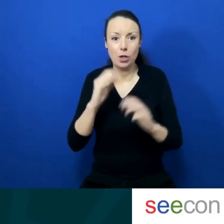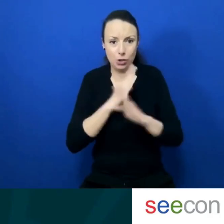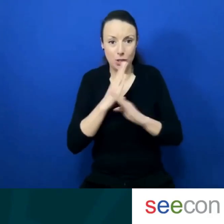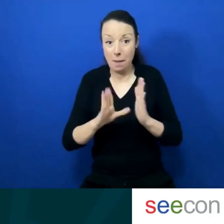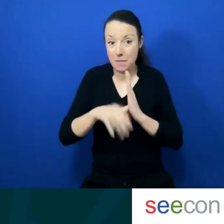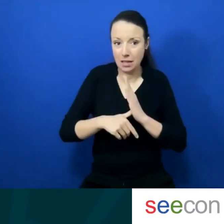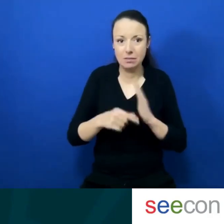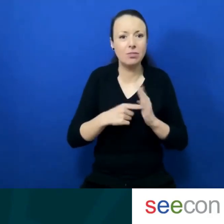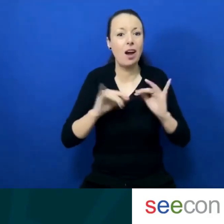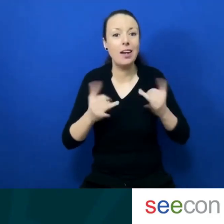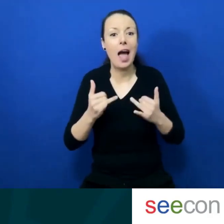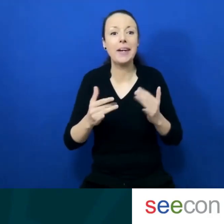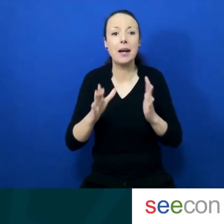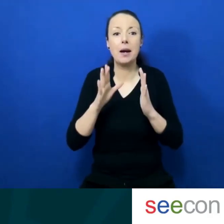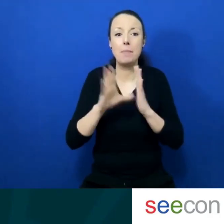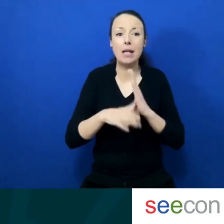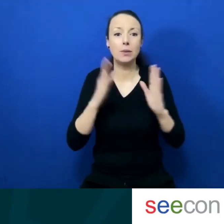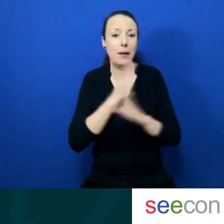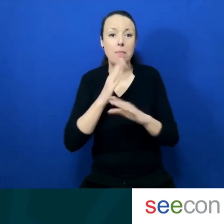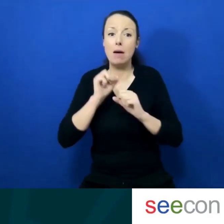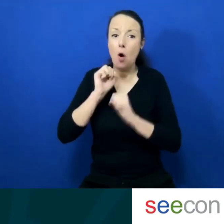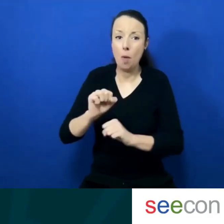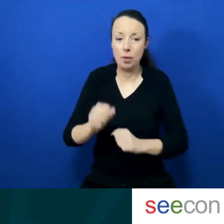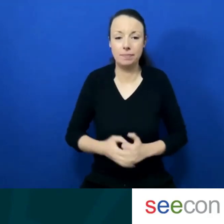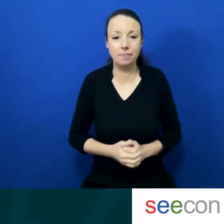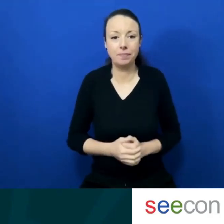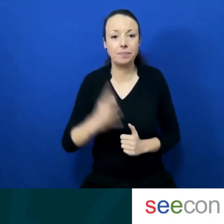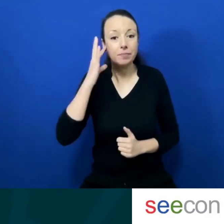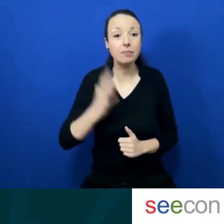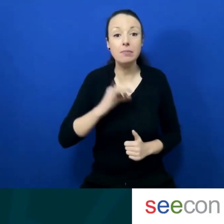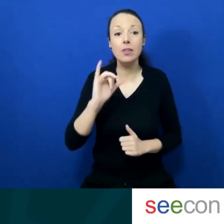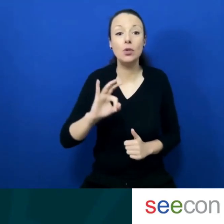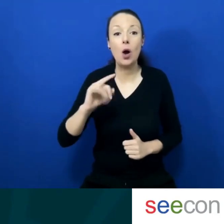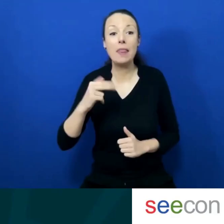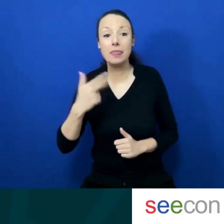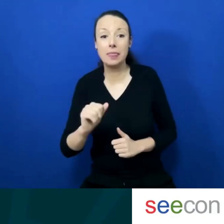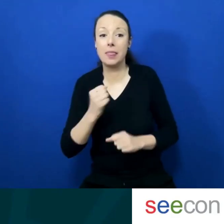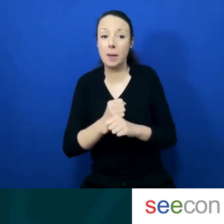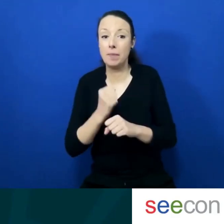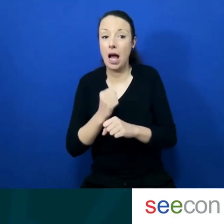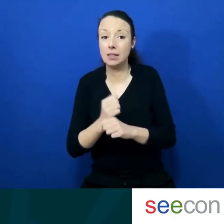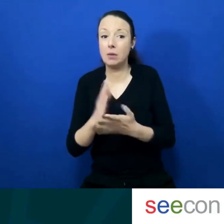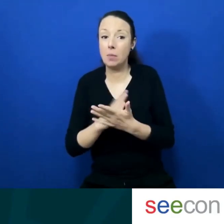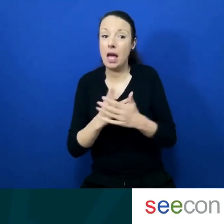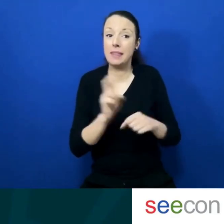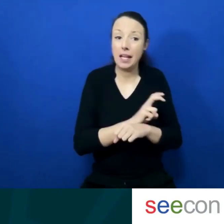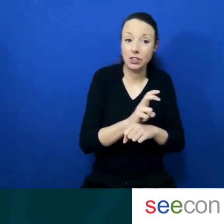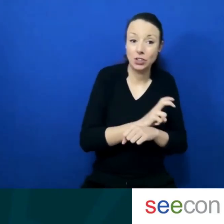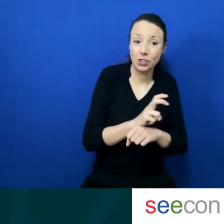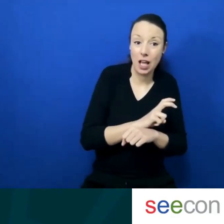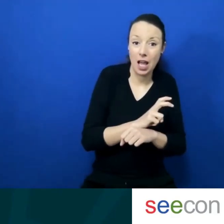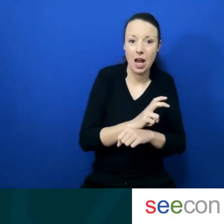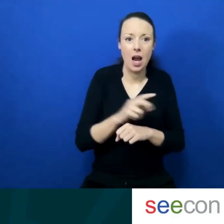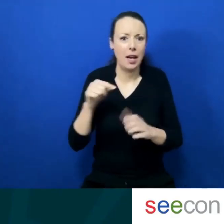city climatic resilience, how to strengthen it. Ms. Johanna is working at the